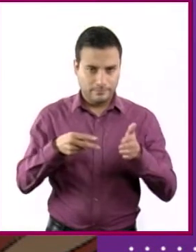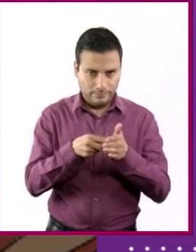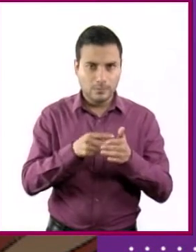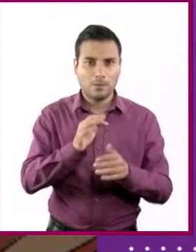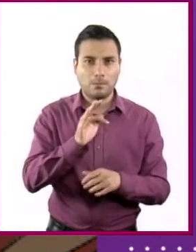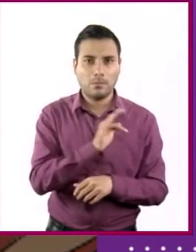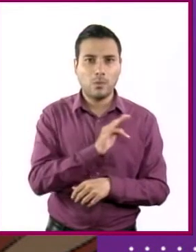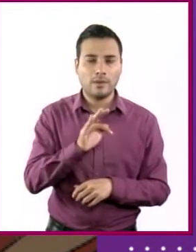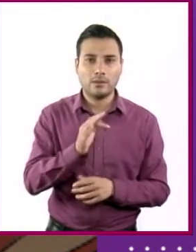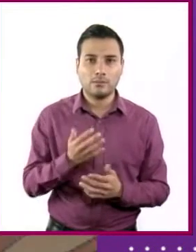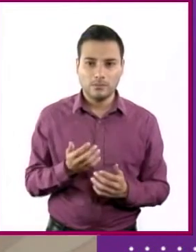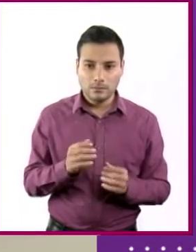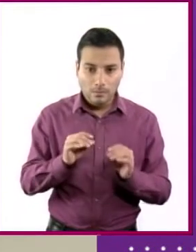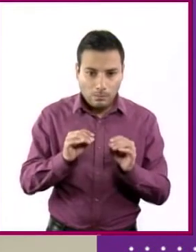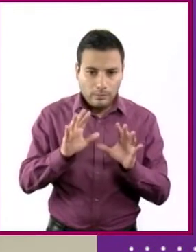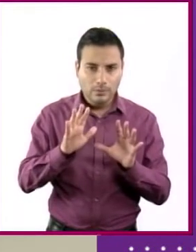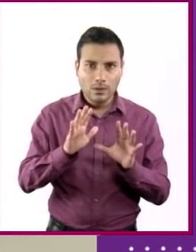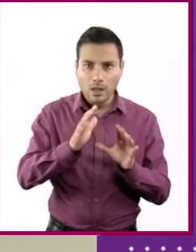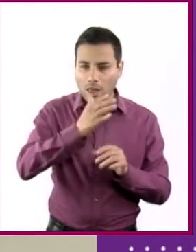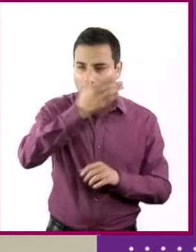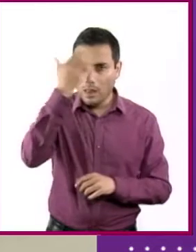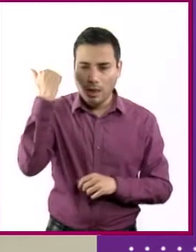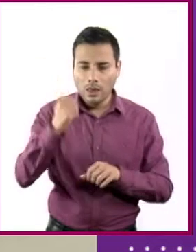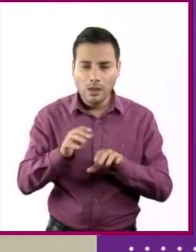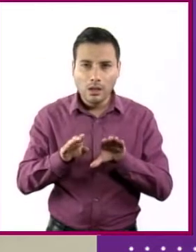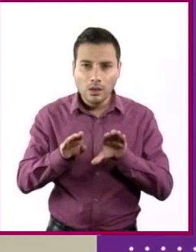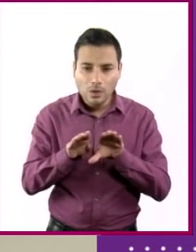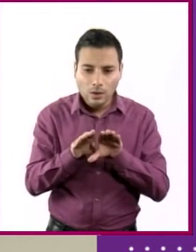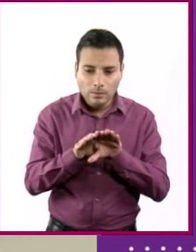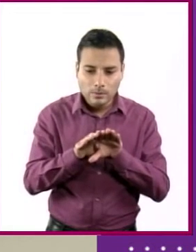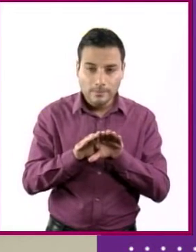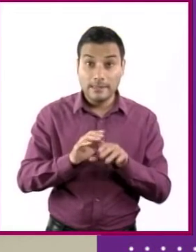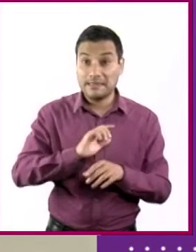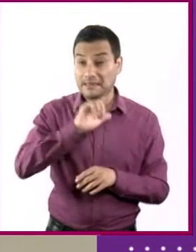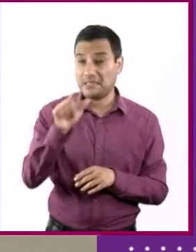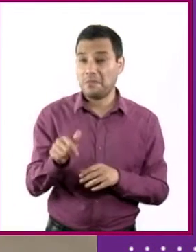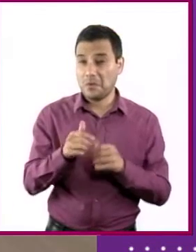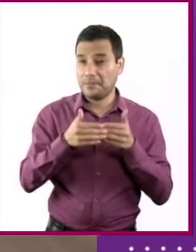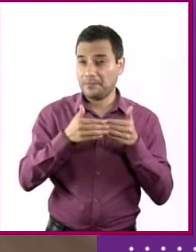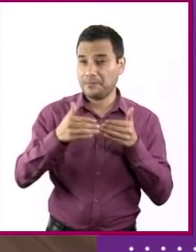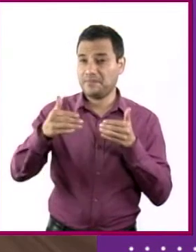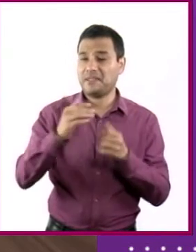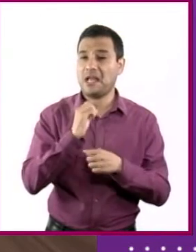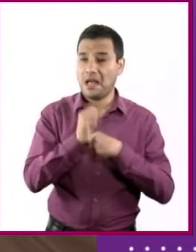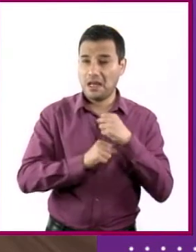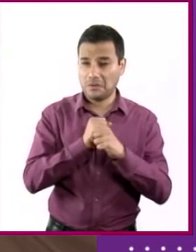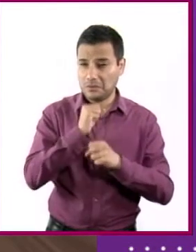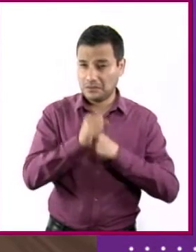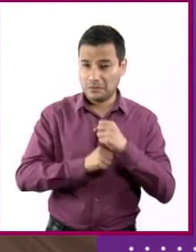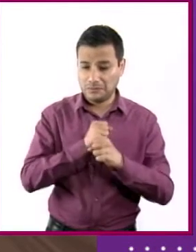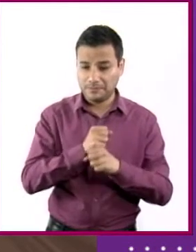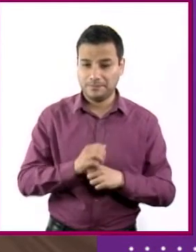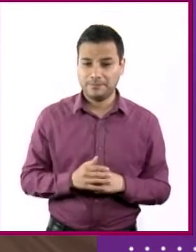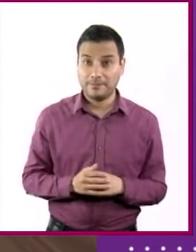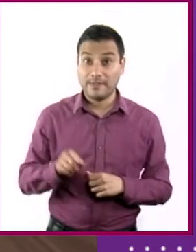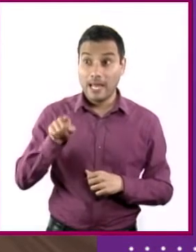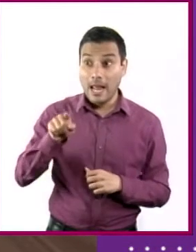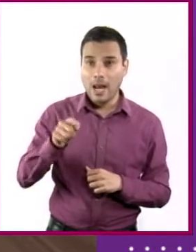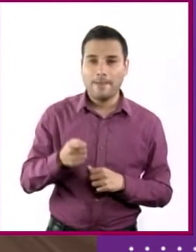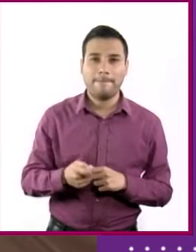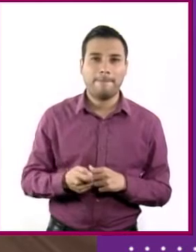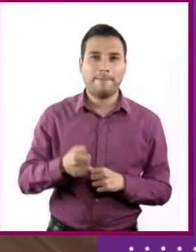couldn't turn it on. Then, a few years later, he had his